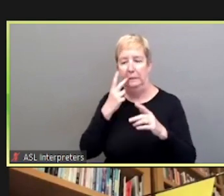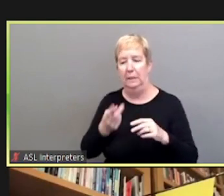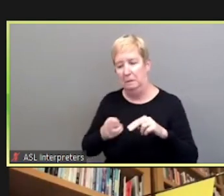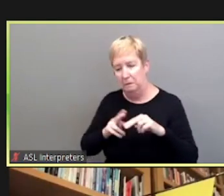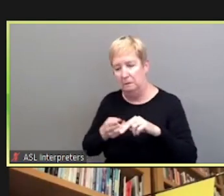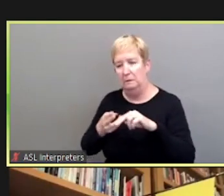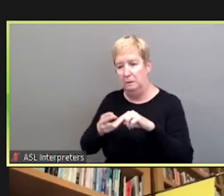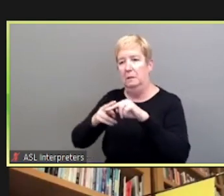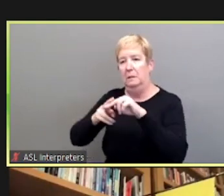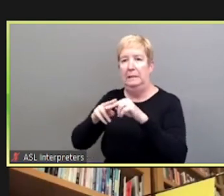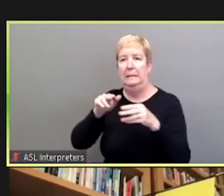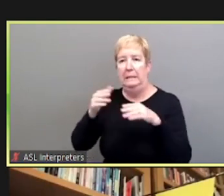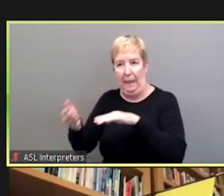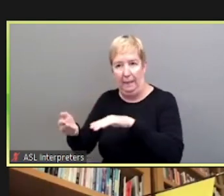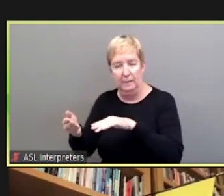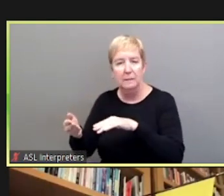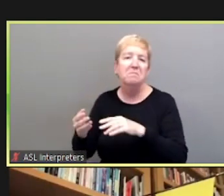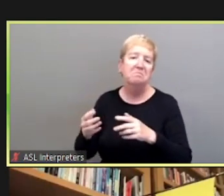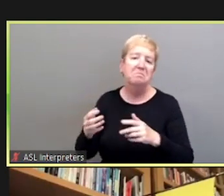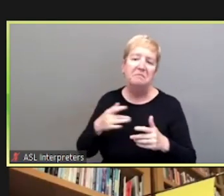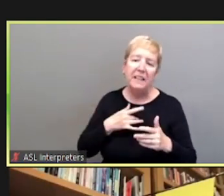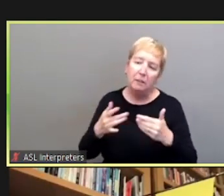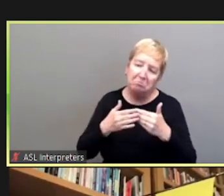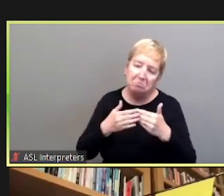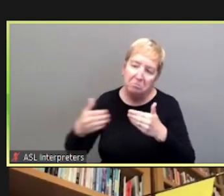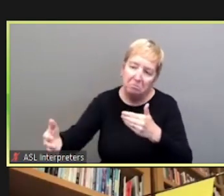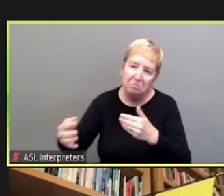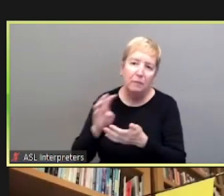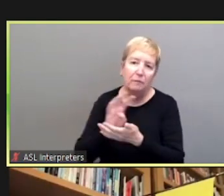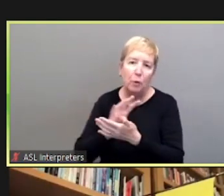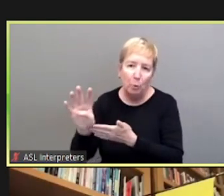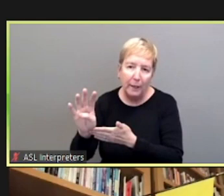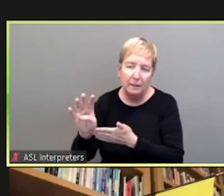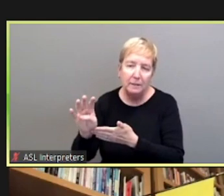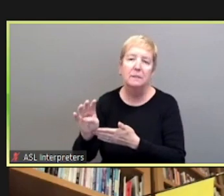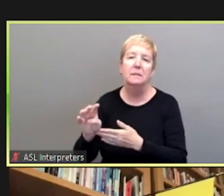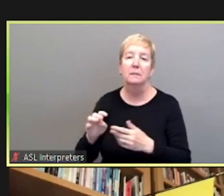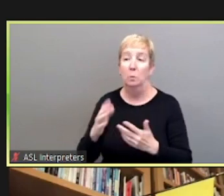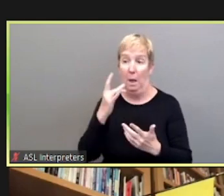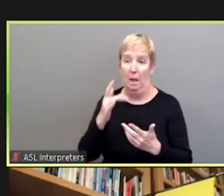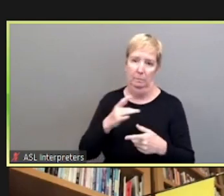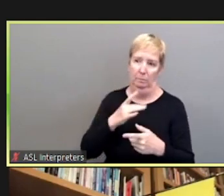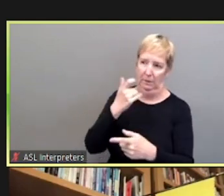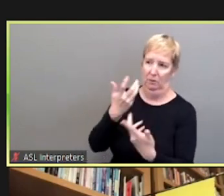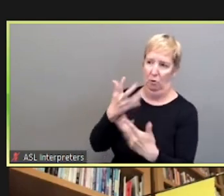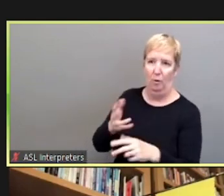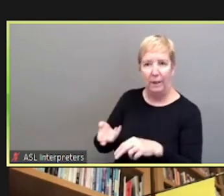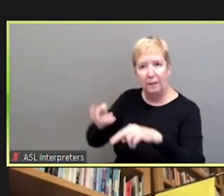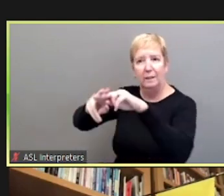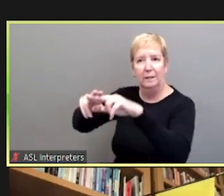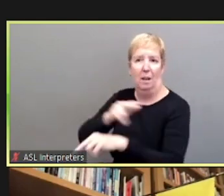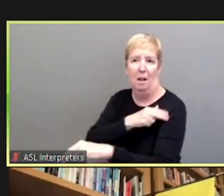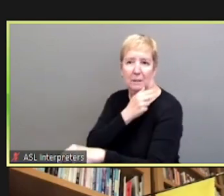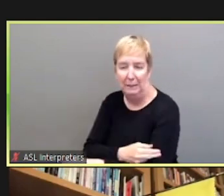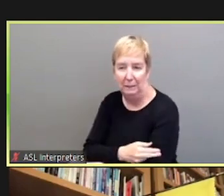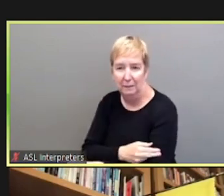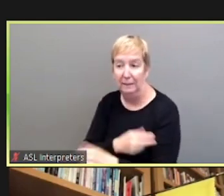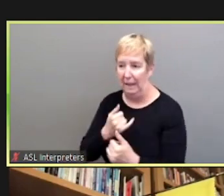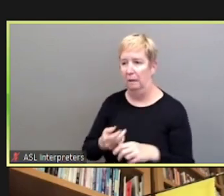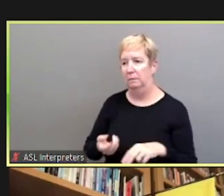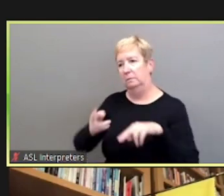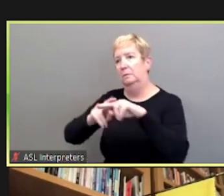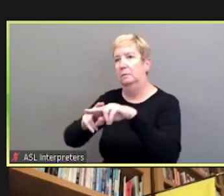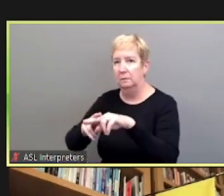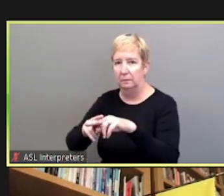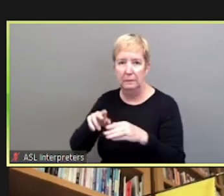for another 4 weeks after that hospital trend. So that's sad. Our hearts go out to